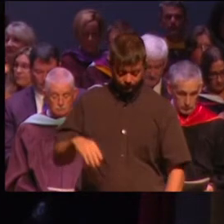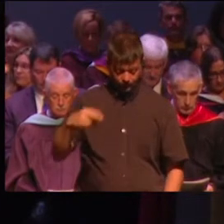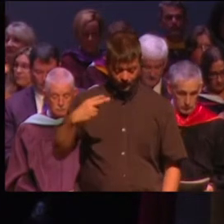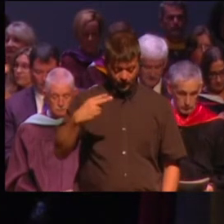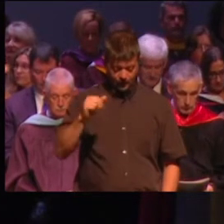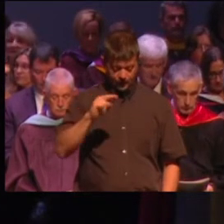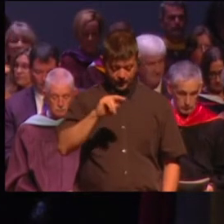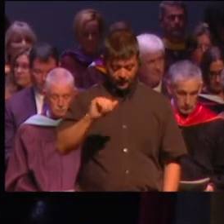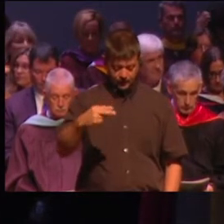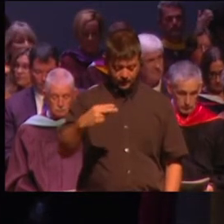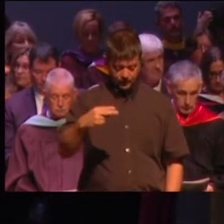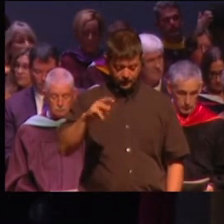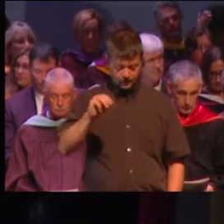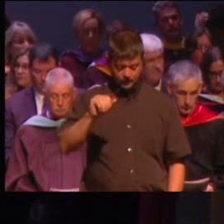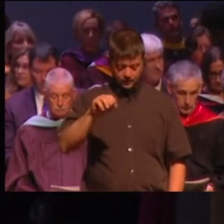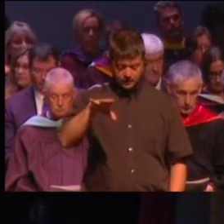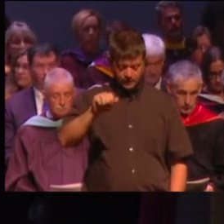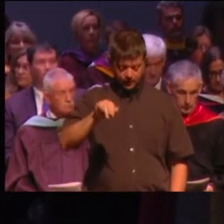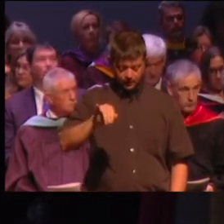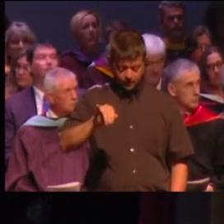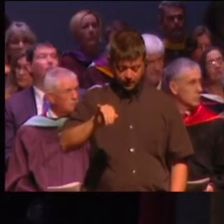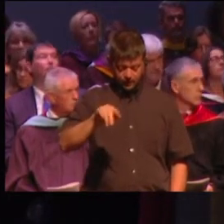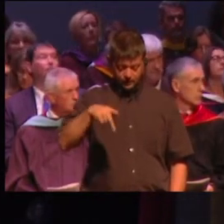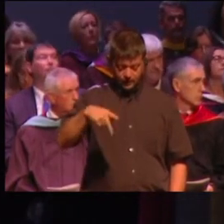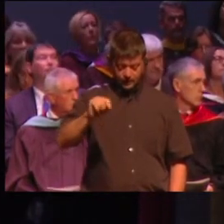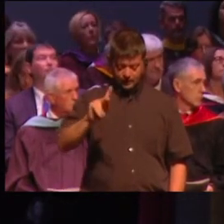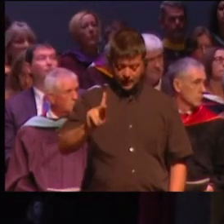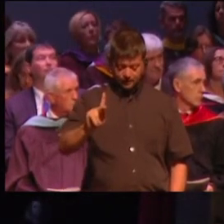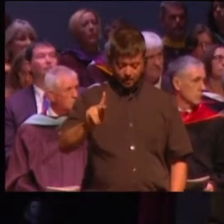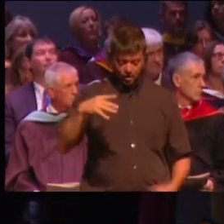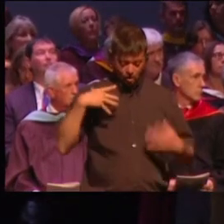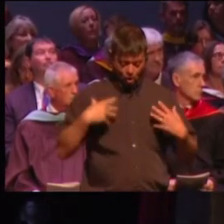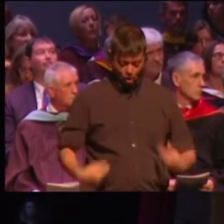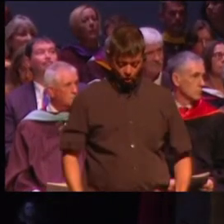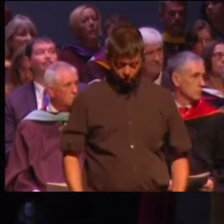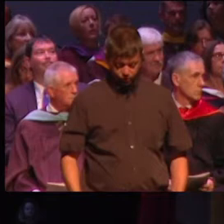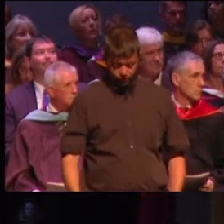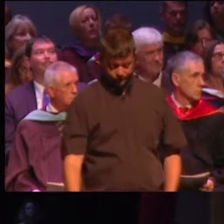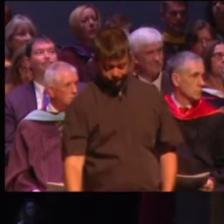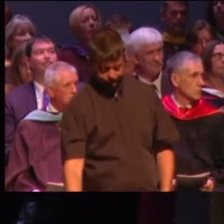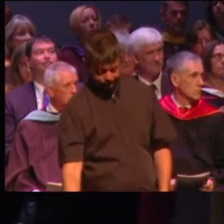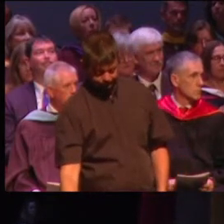Hannah Mascari, Phi Theta Kappa, Honors.